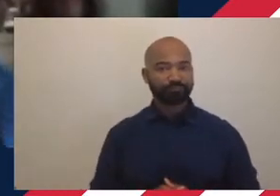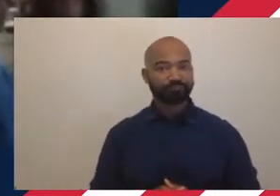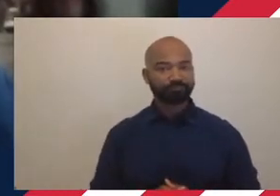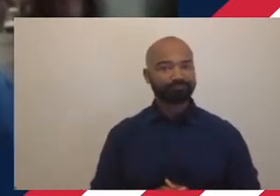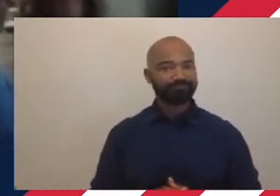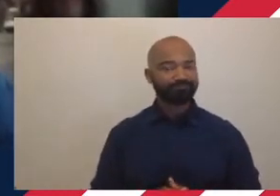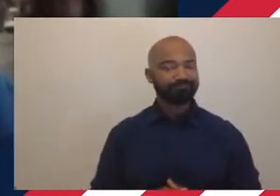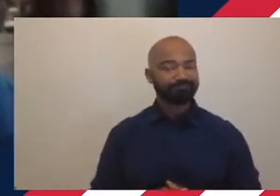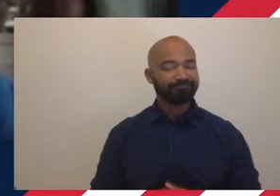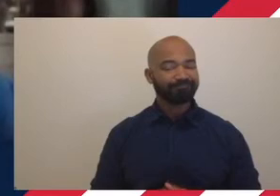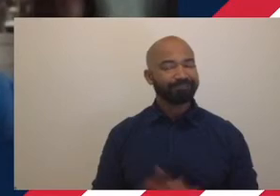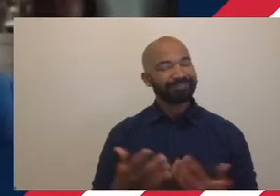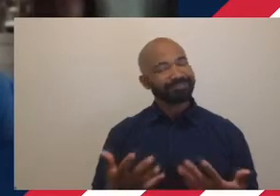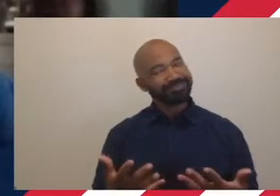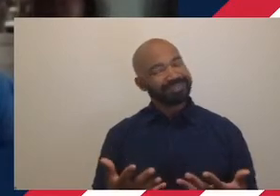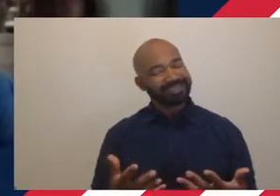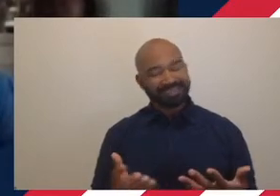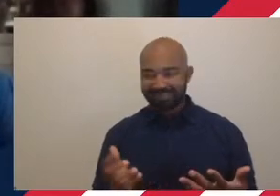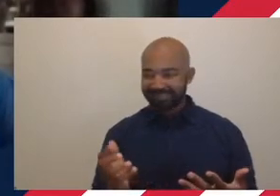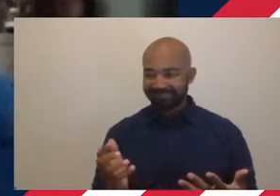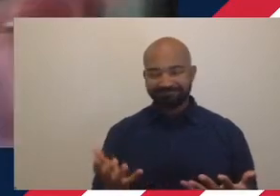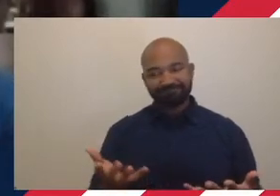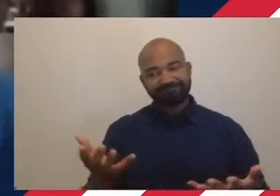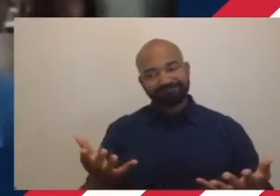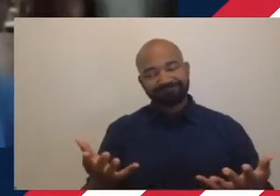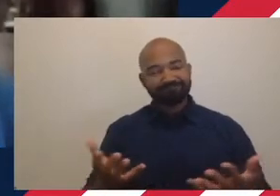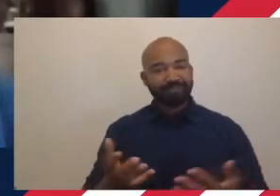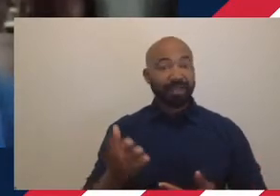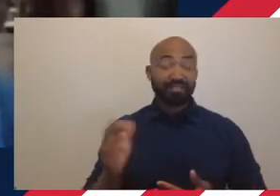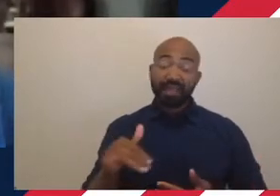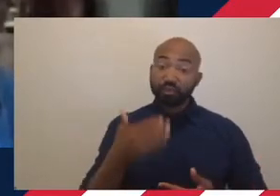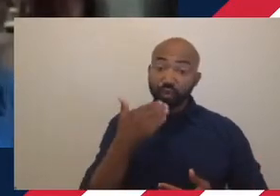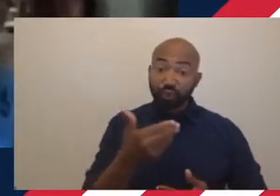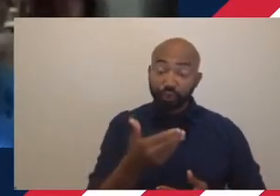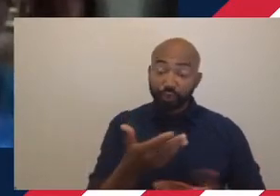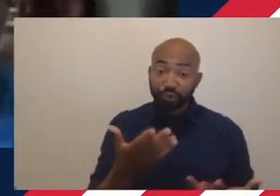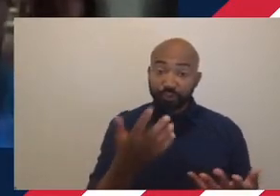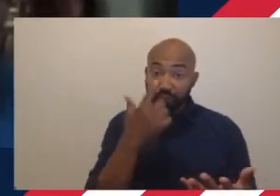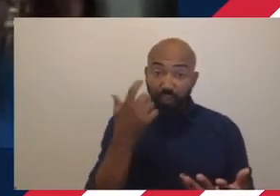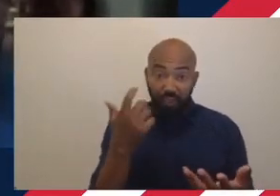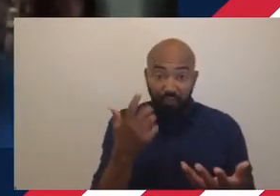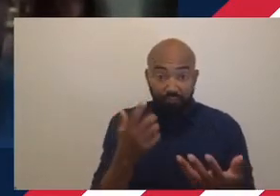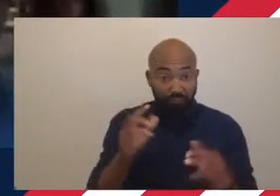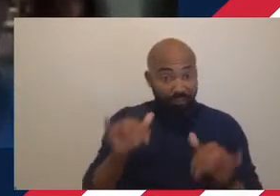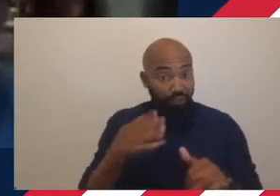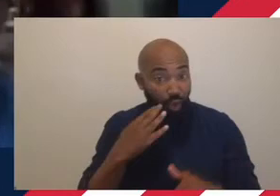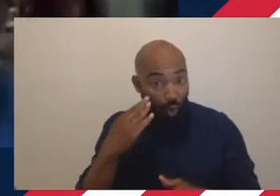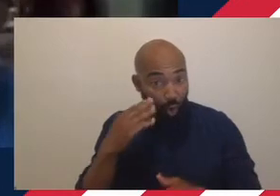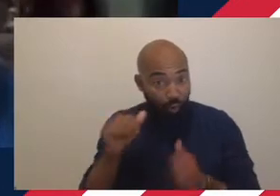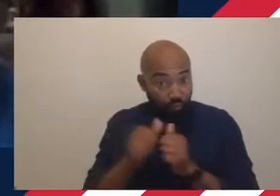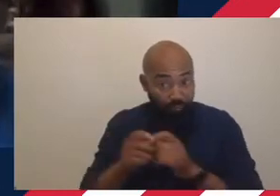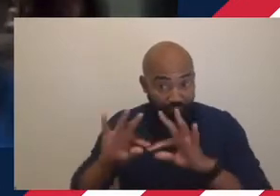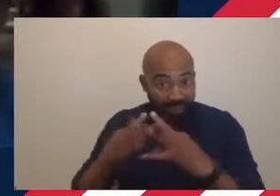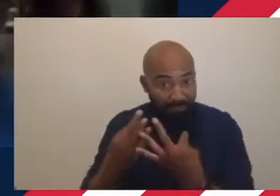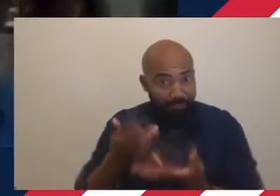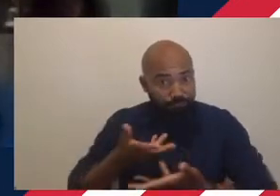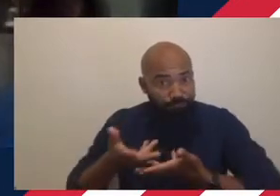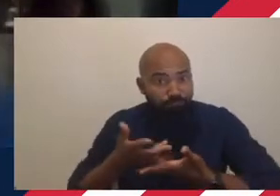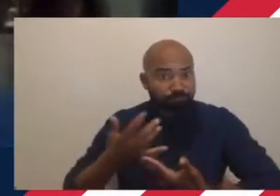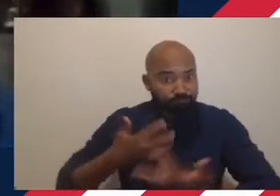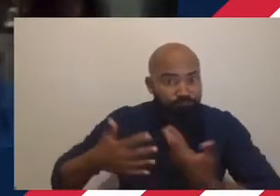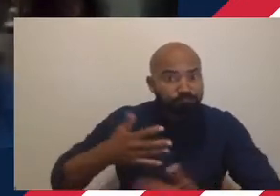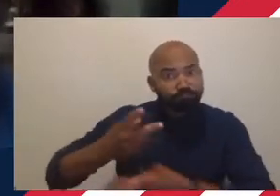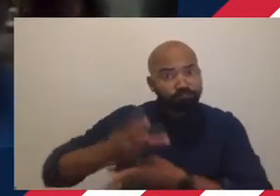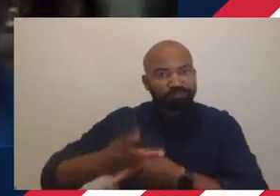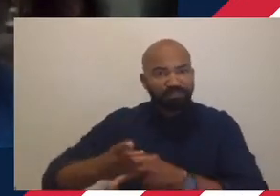a real, a good thing, being that they're staying with their families, but many don't have